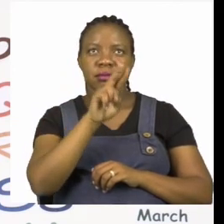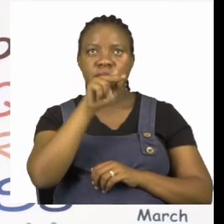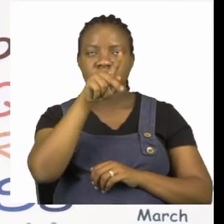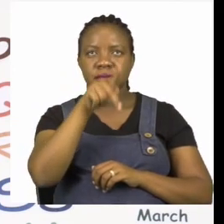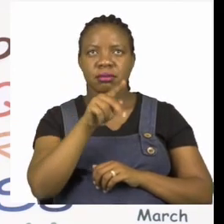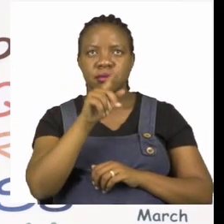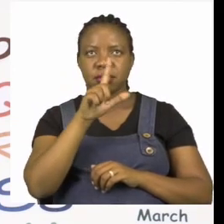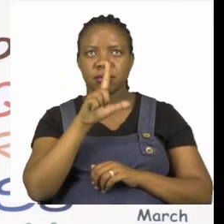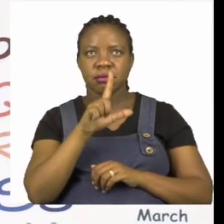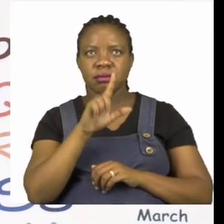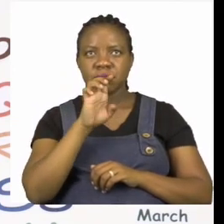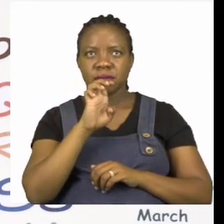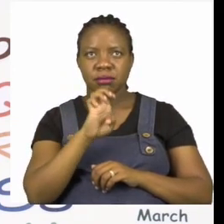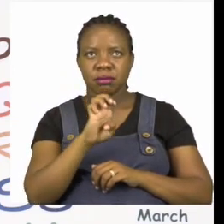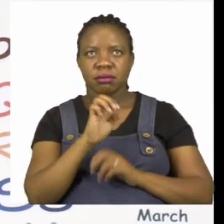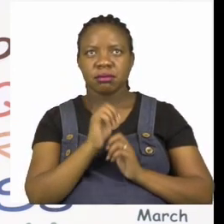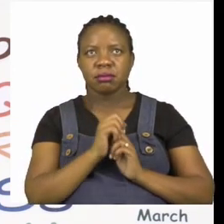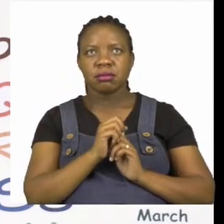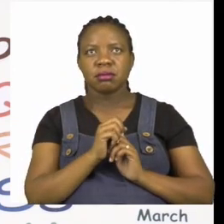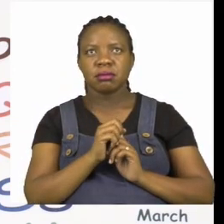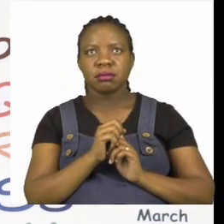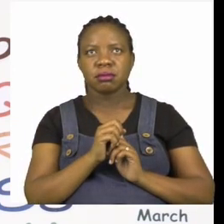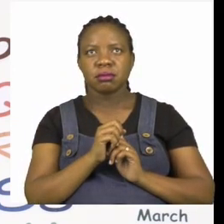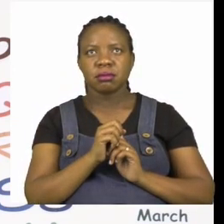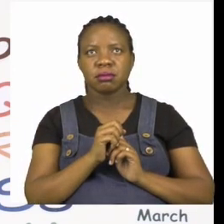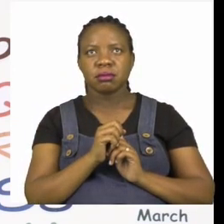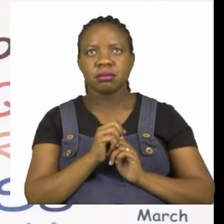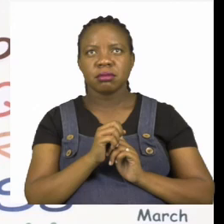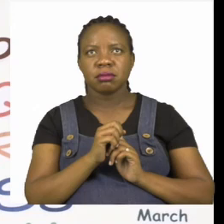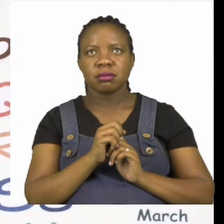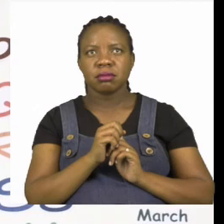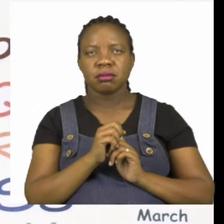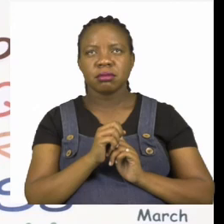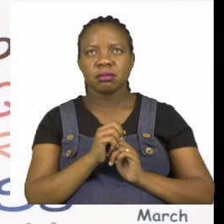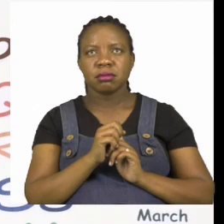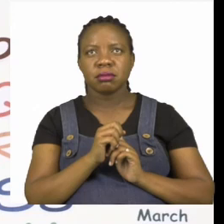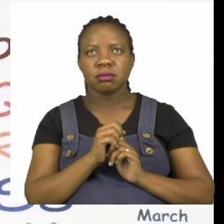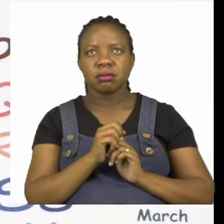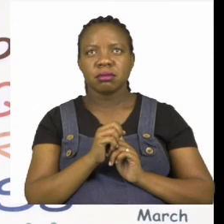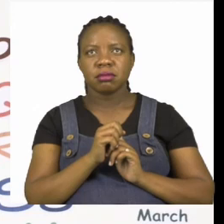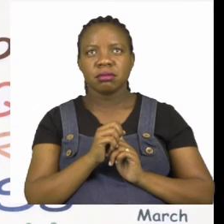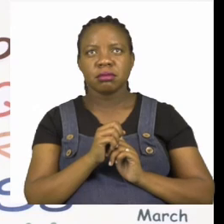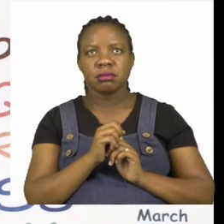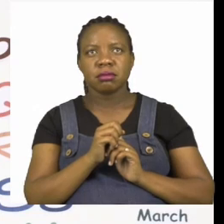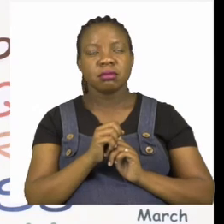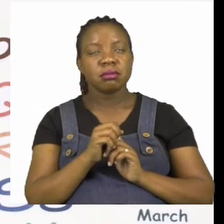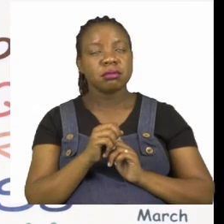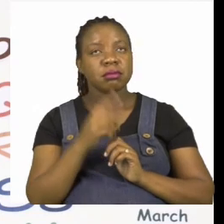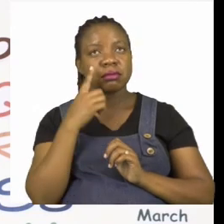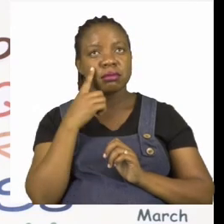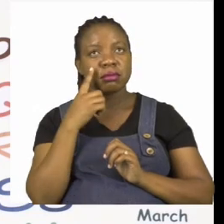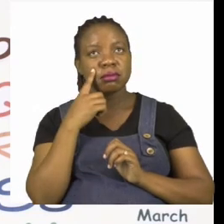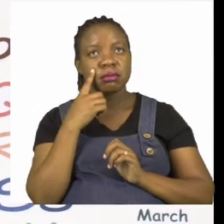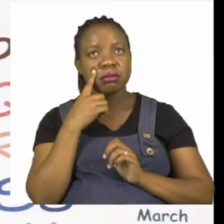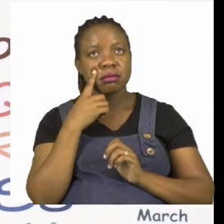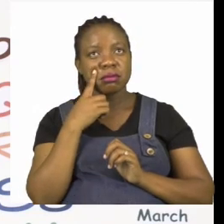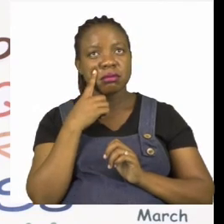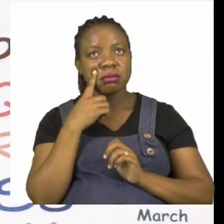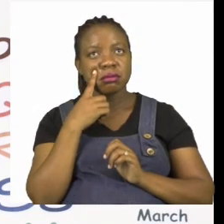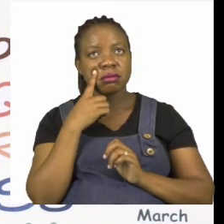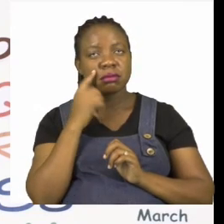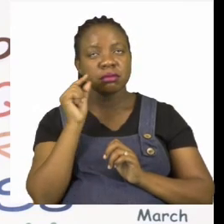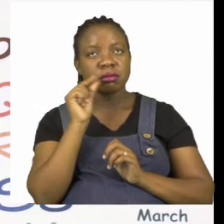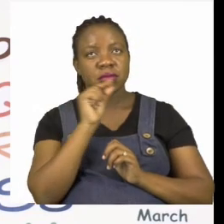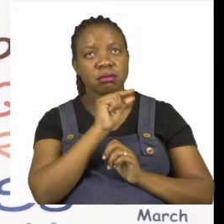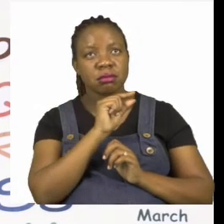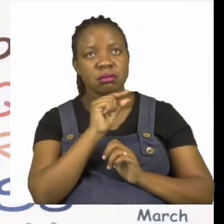going to realize that some words are going to be made by themselves. For example, the word brown. Now, the word brown